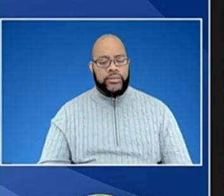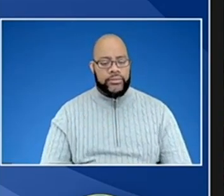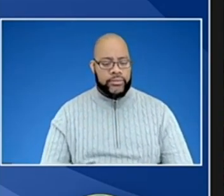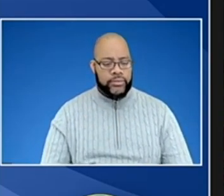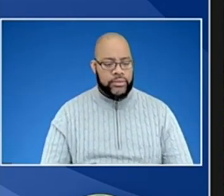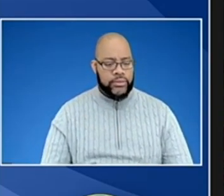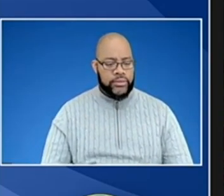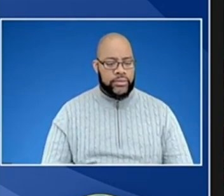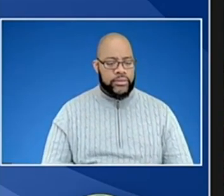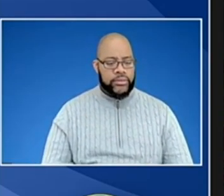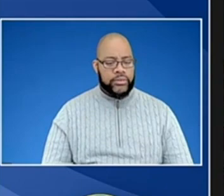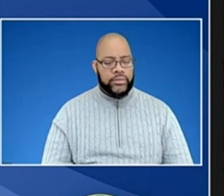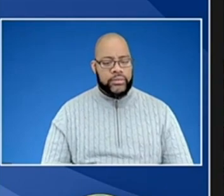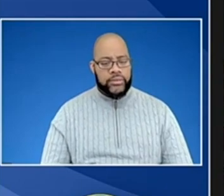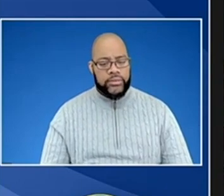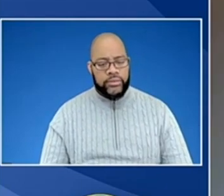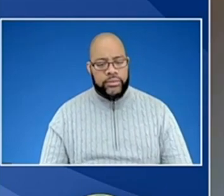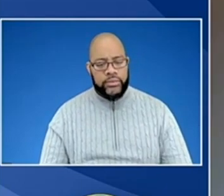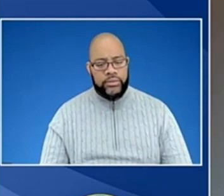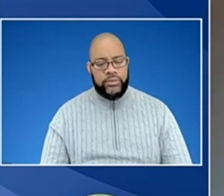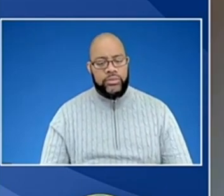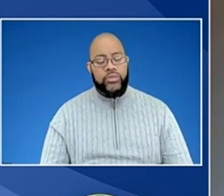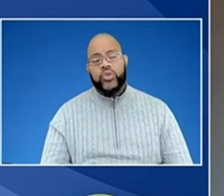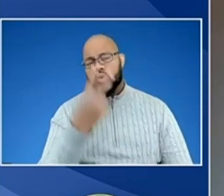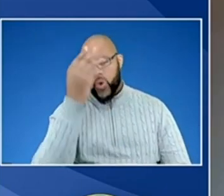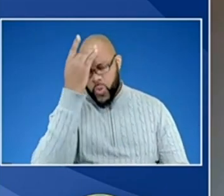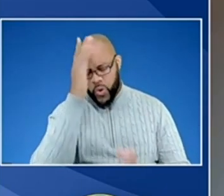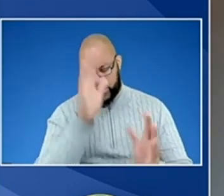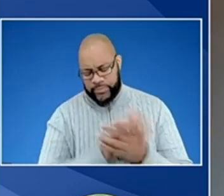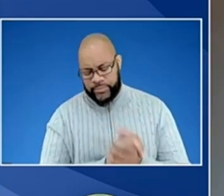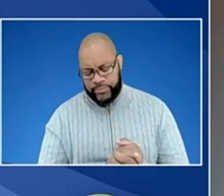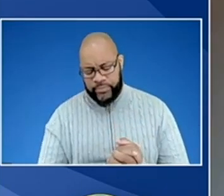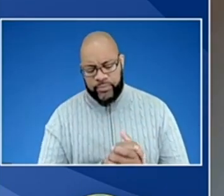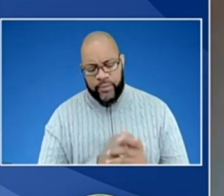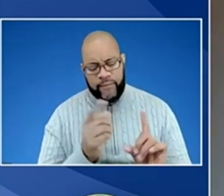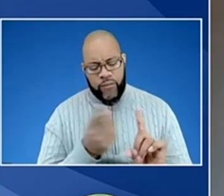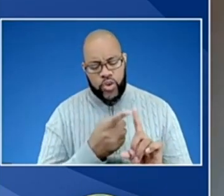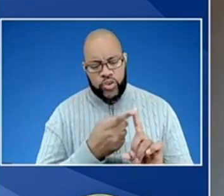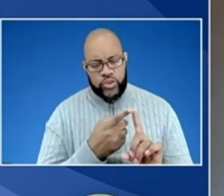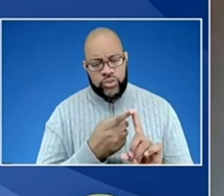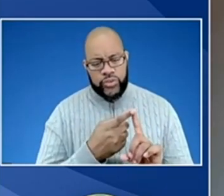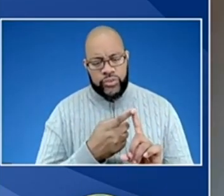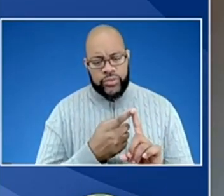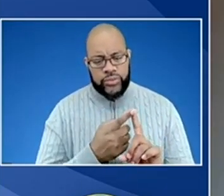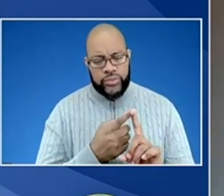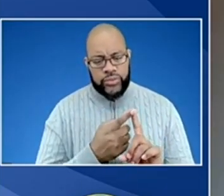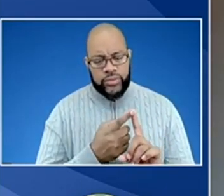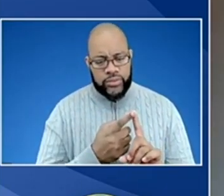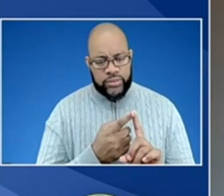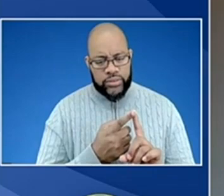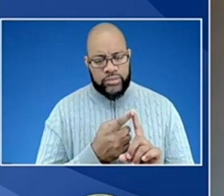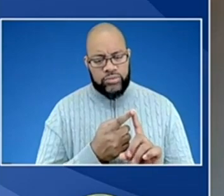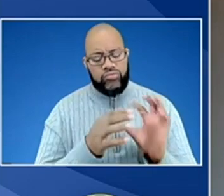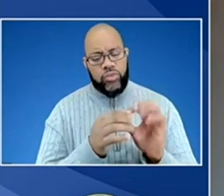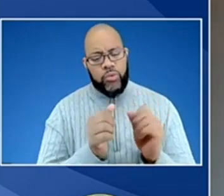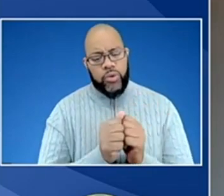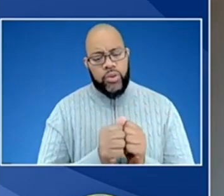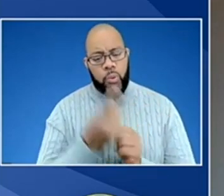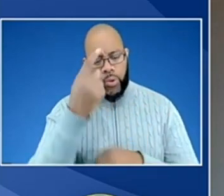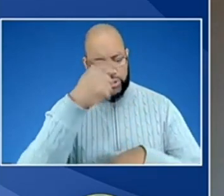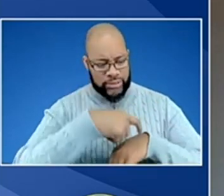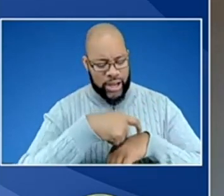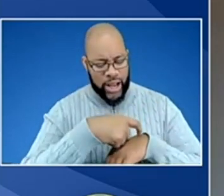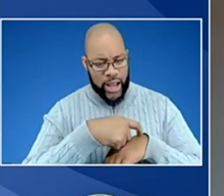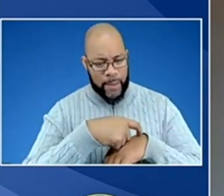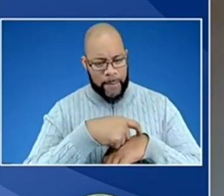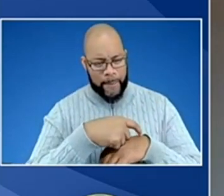Thanks, Cindy. Two thoughts. So one is regarding the one-time nature